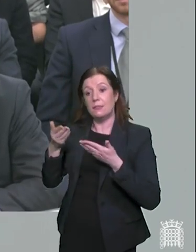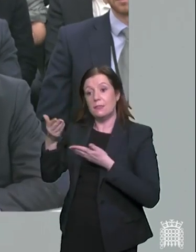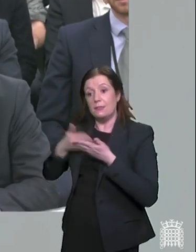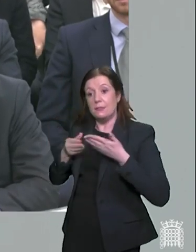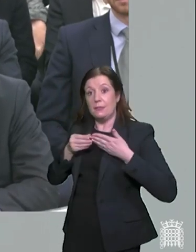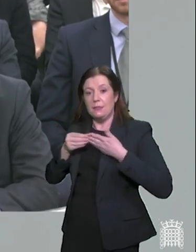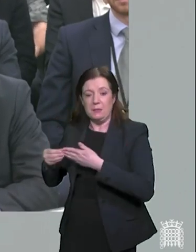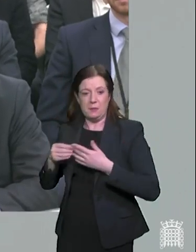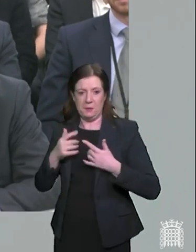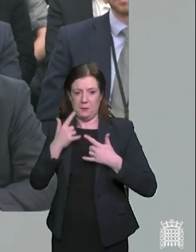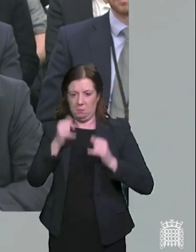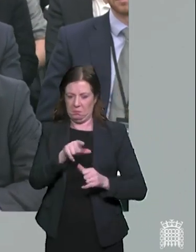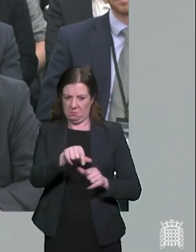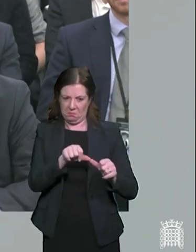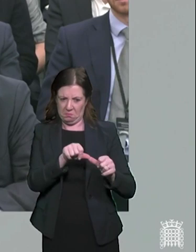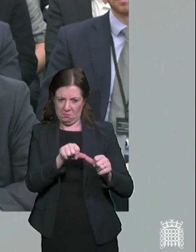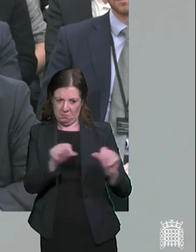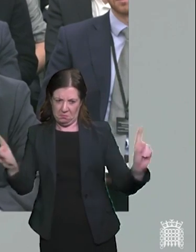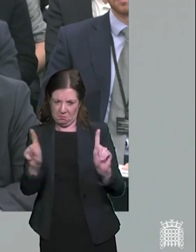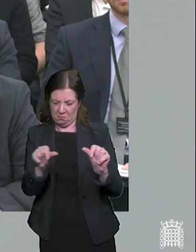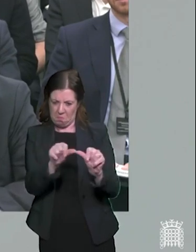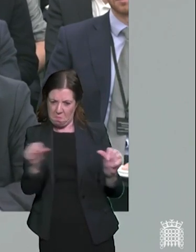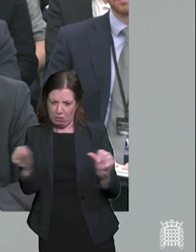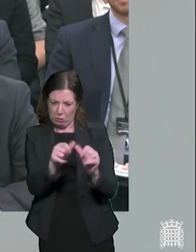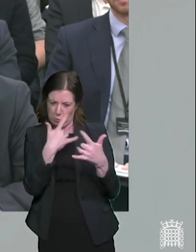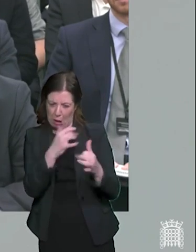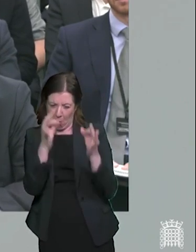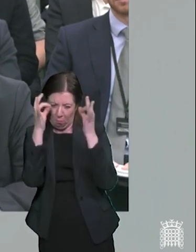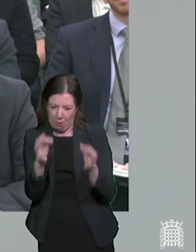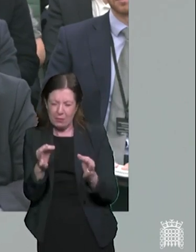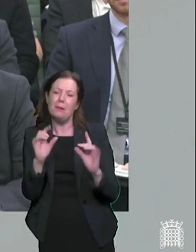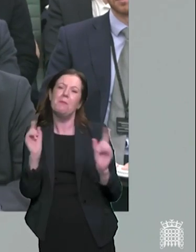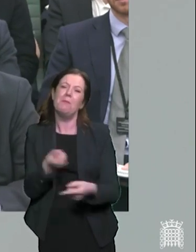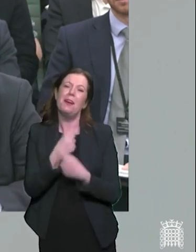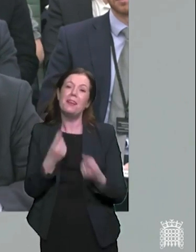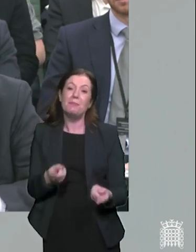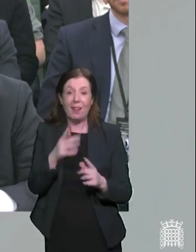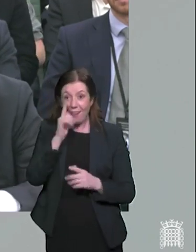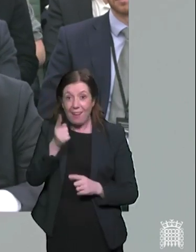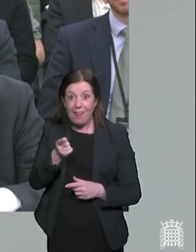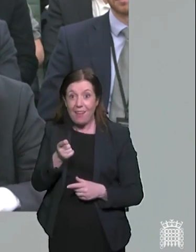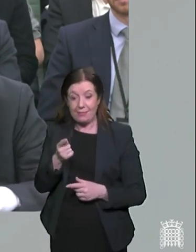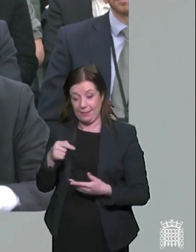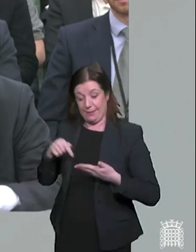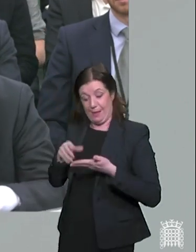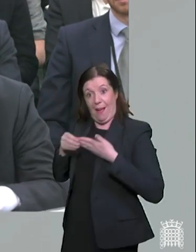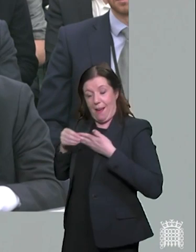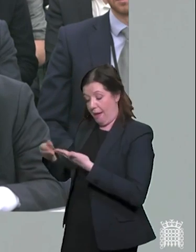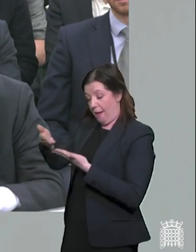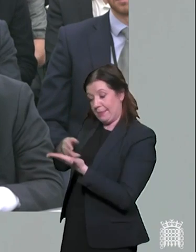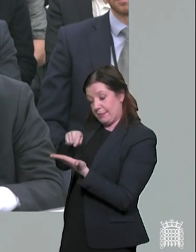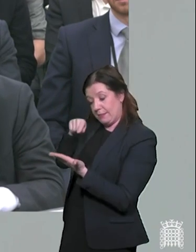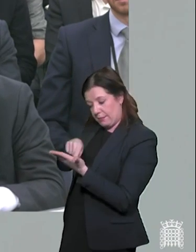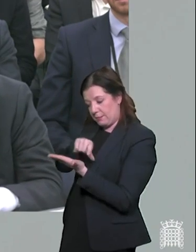a drill sergeant measuring the distance between us all hours of the day and night. So, as the guidance prescribes, we